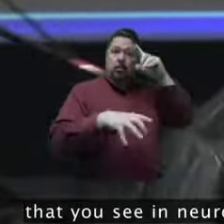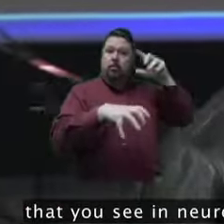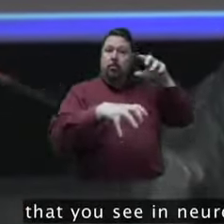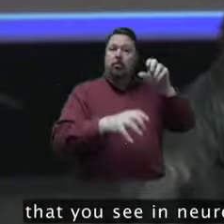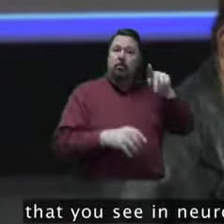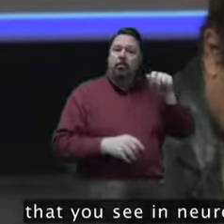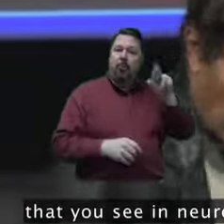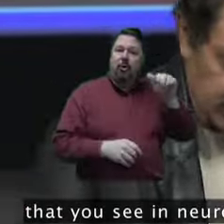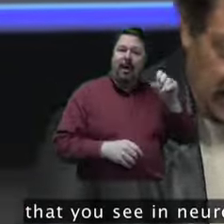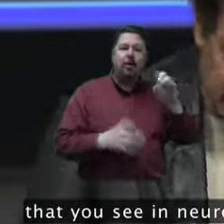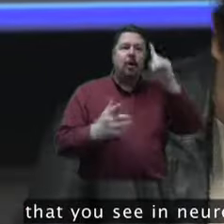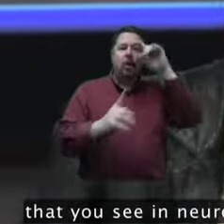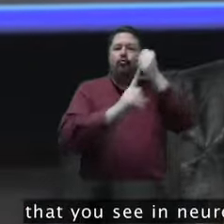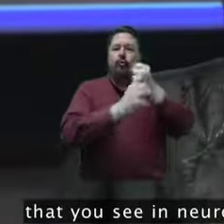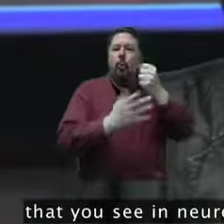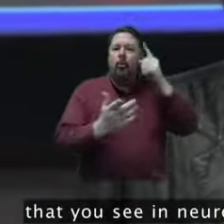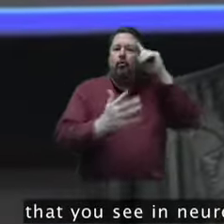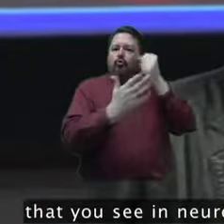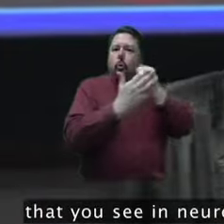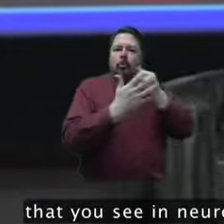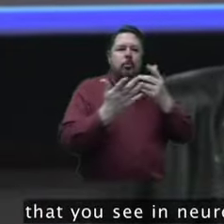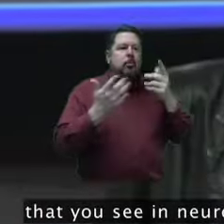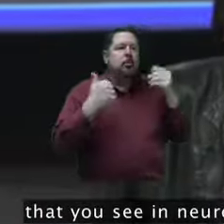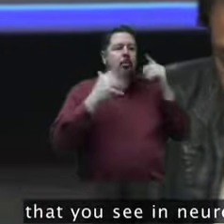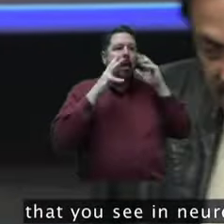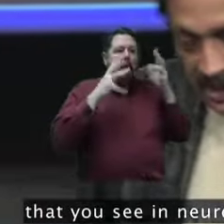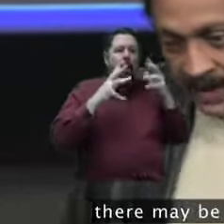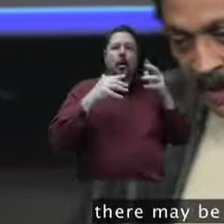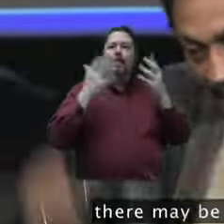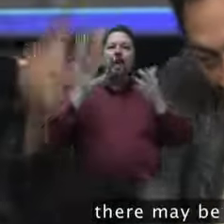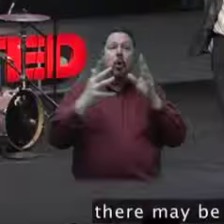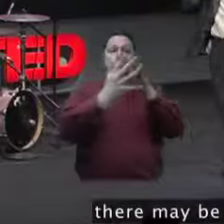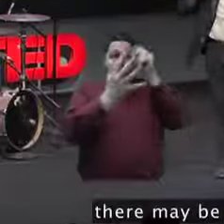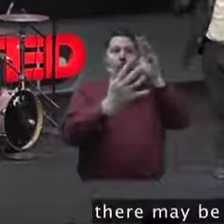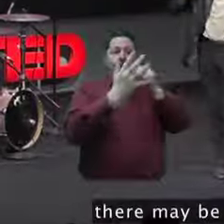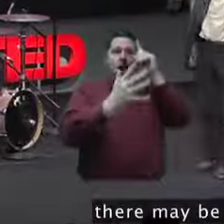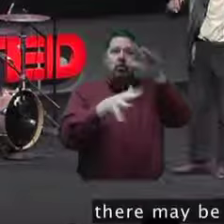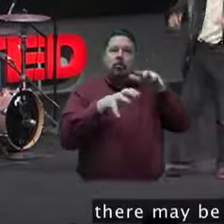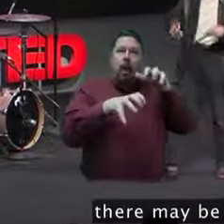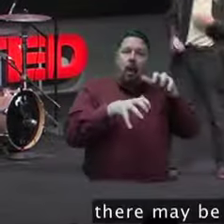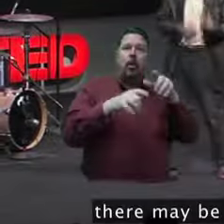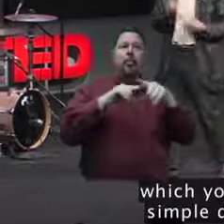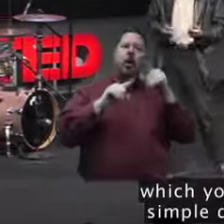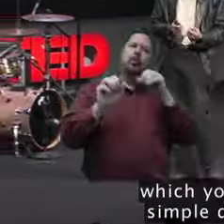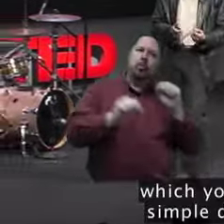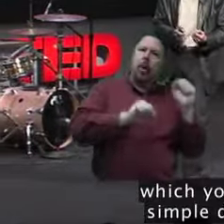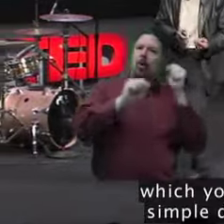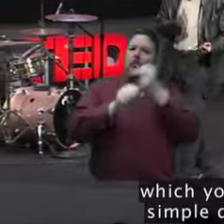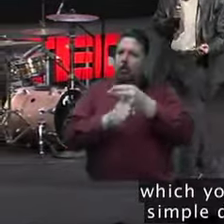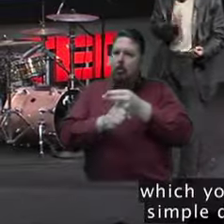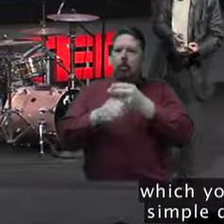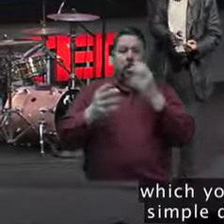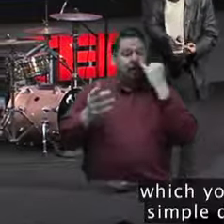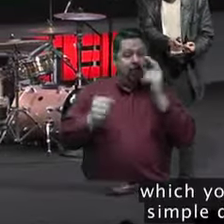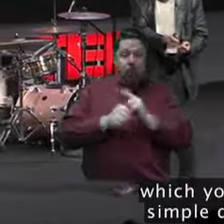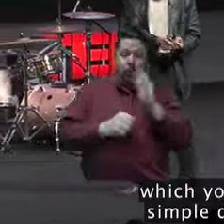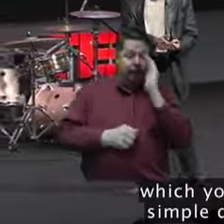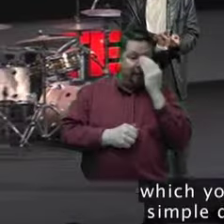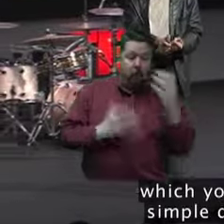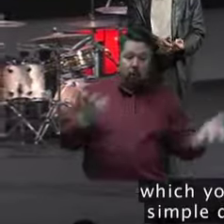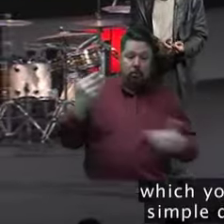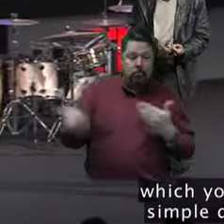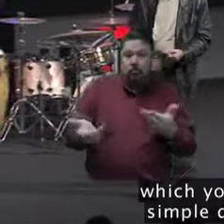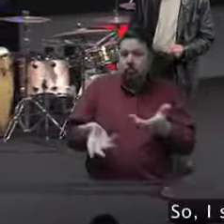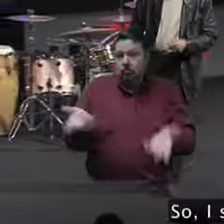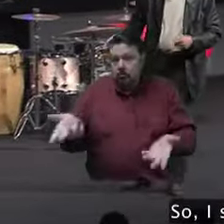in neurology, like stroke, focal dystonias. There may be a learned component to this, which you can overcome with a simple device of